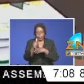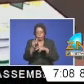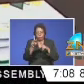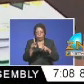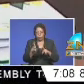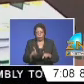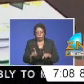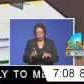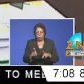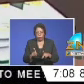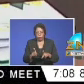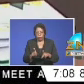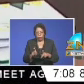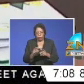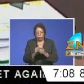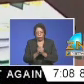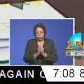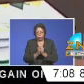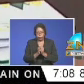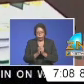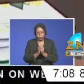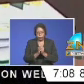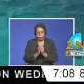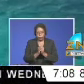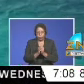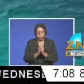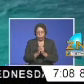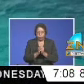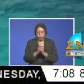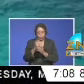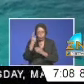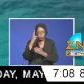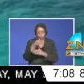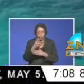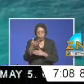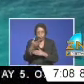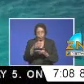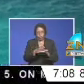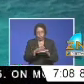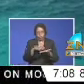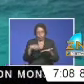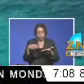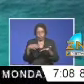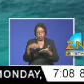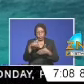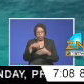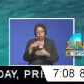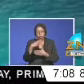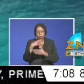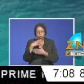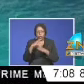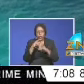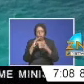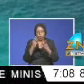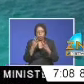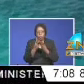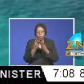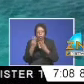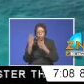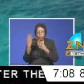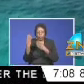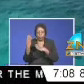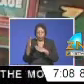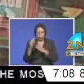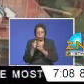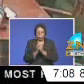entity for the exploration of sunken treasure within the territorial waters of the Commonwealth of the Bahamas?